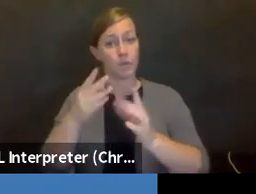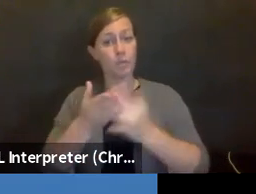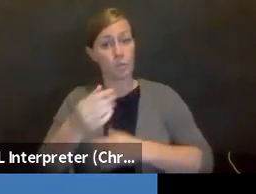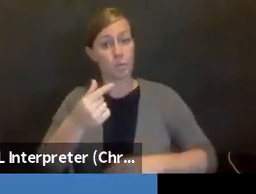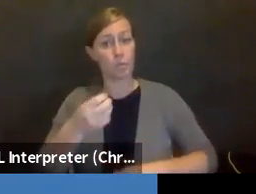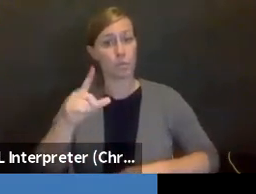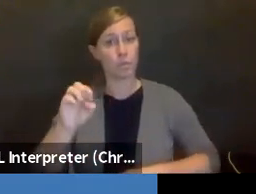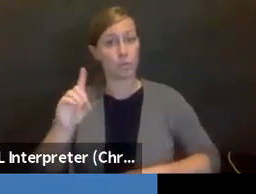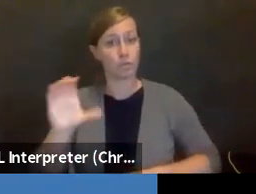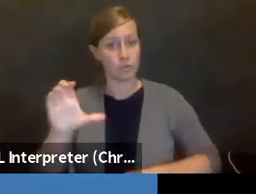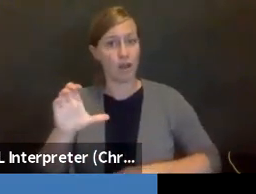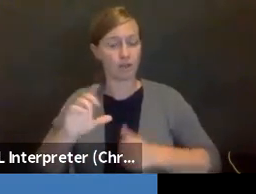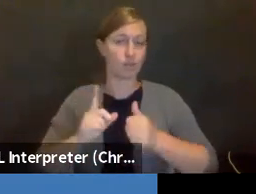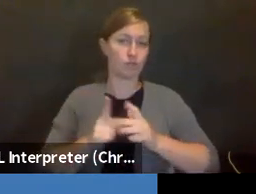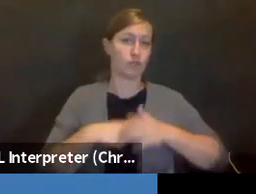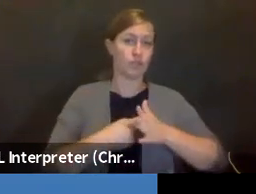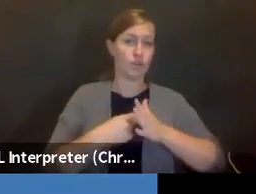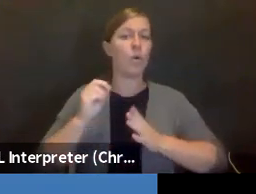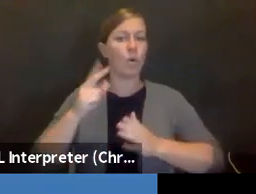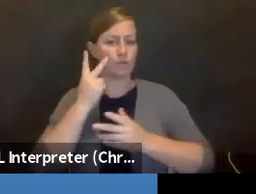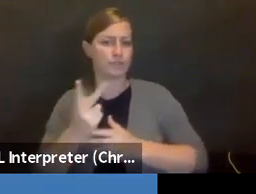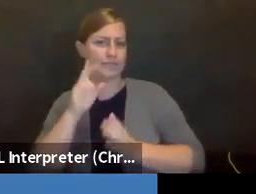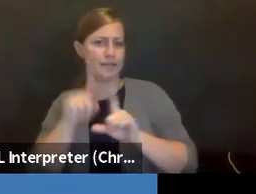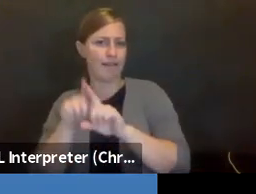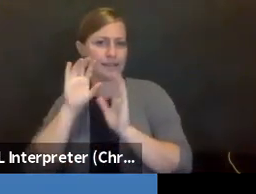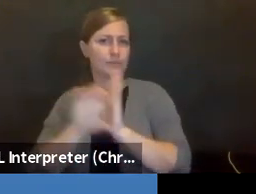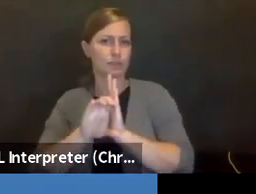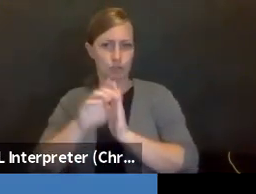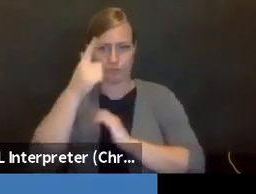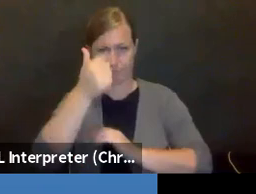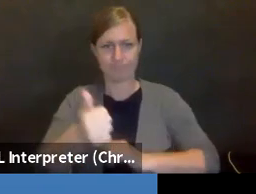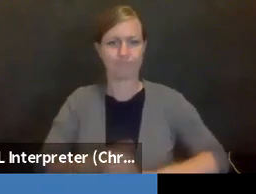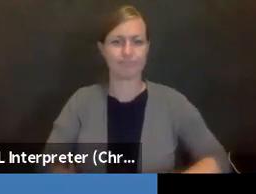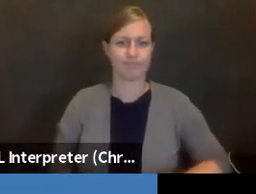the original or just view it as an image. Up to you.